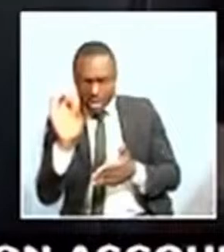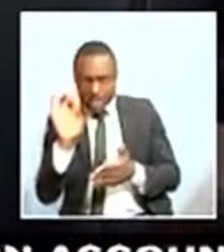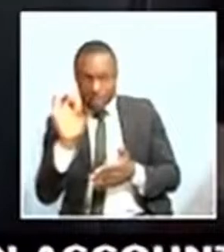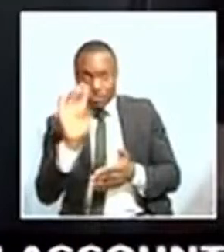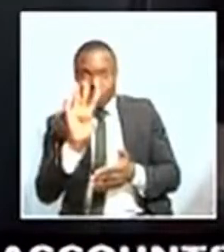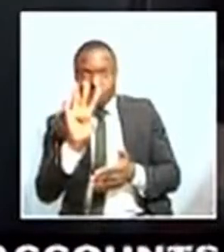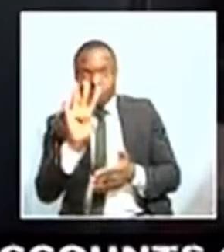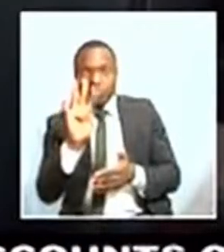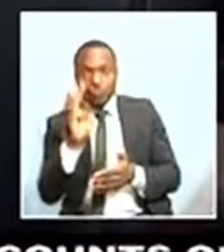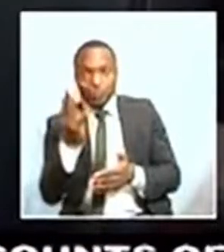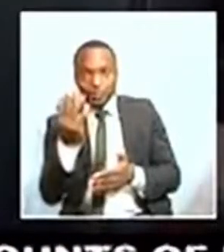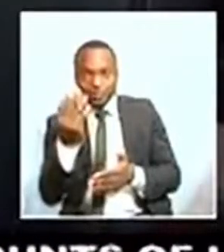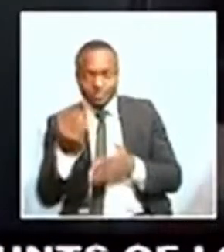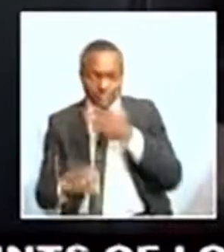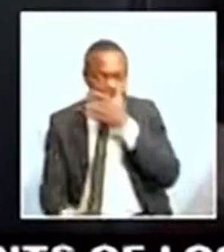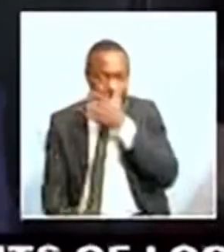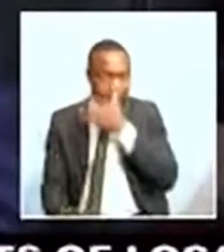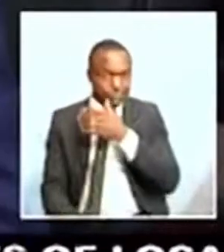19,408,414.